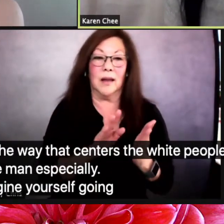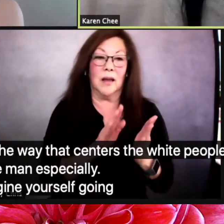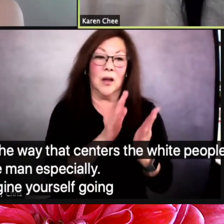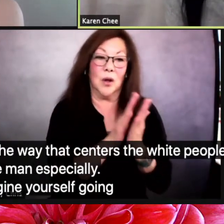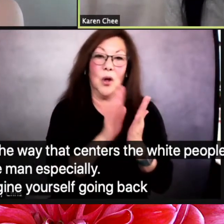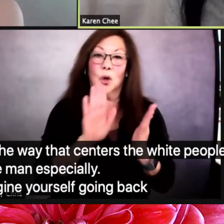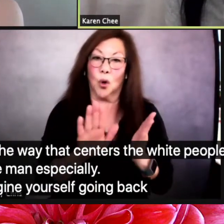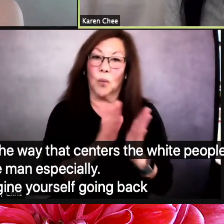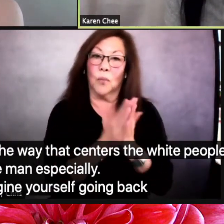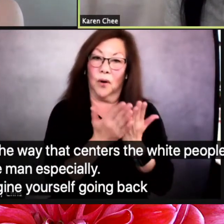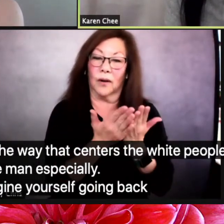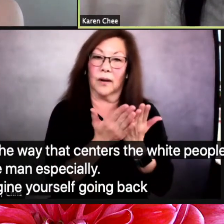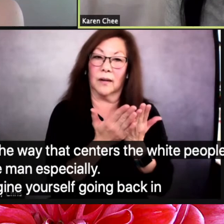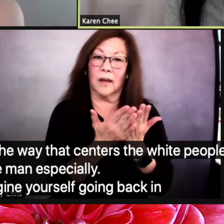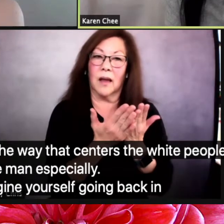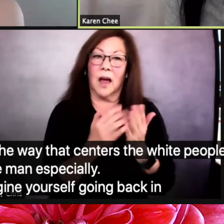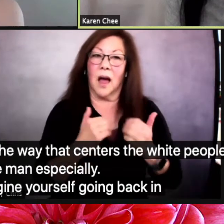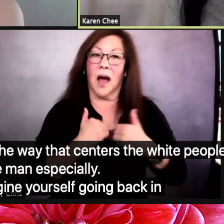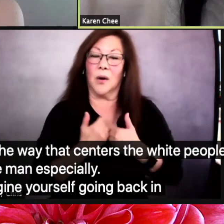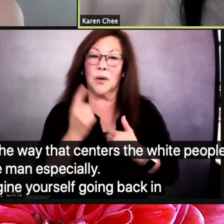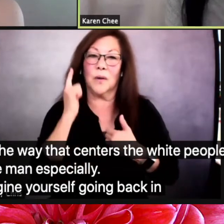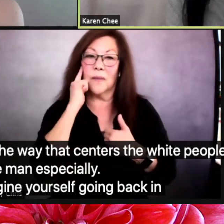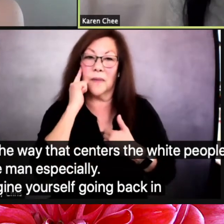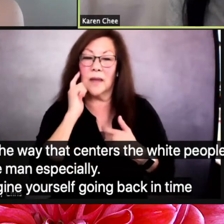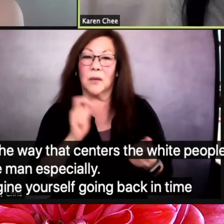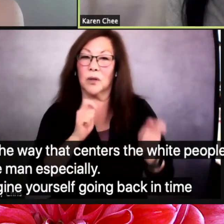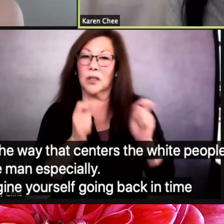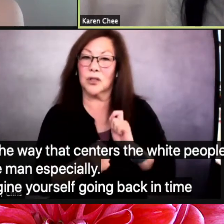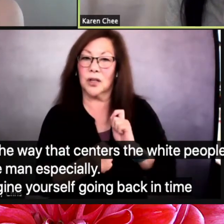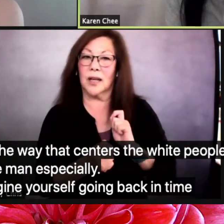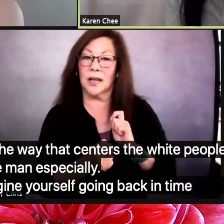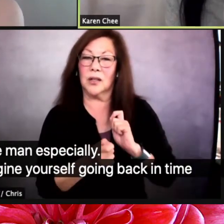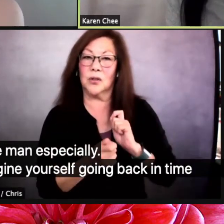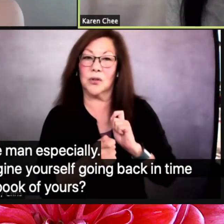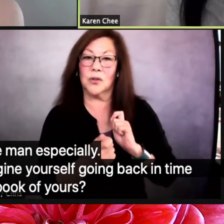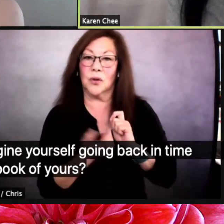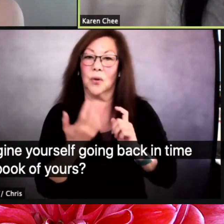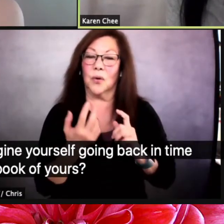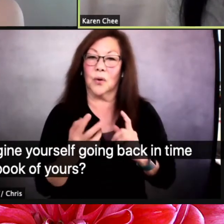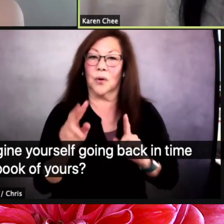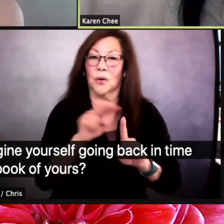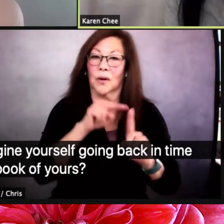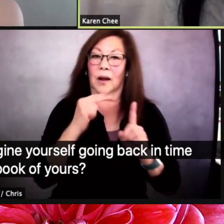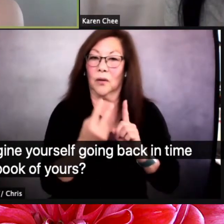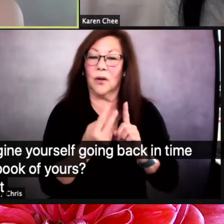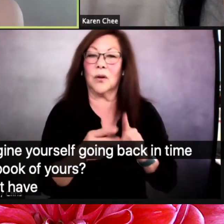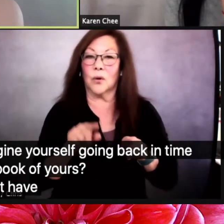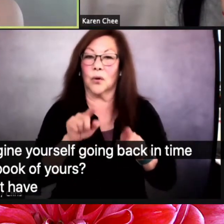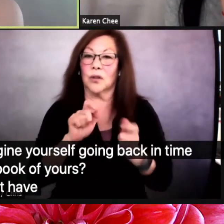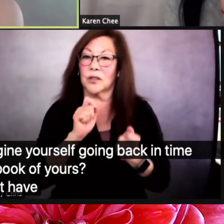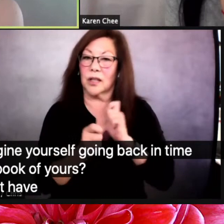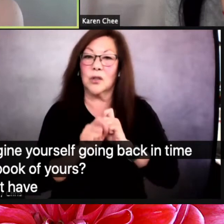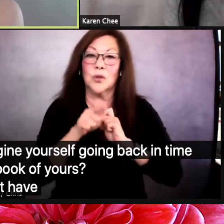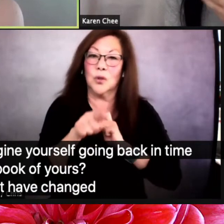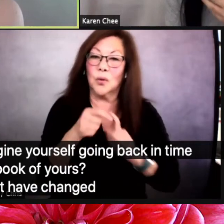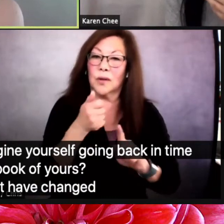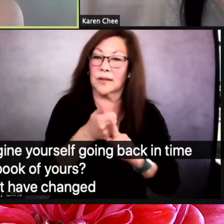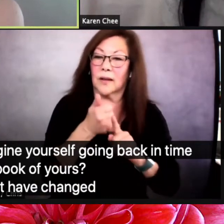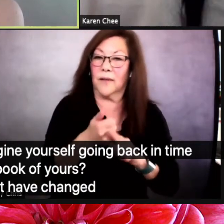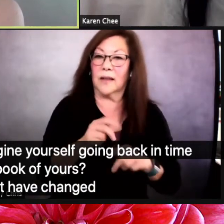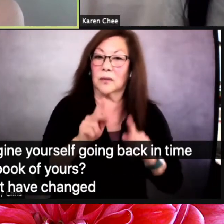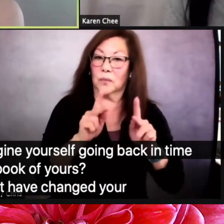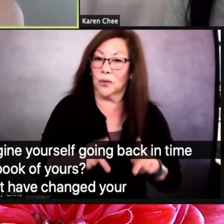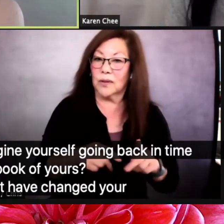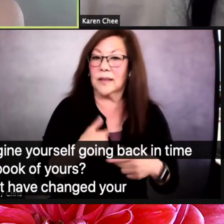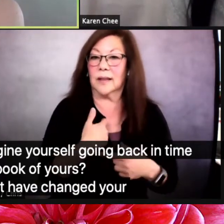how do you think that would have changed your outlook? How do you think that would have changed you as a person? mm. Have you come across this without